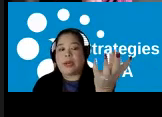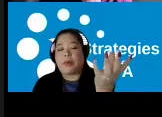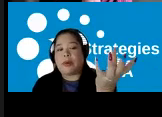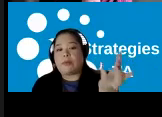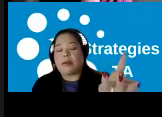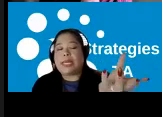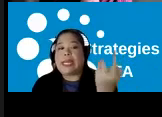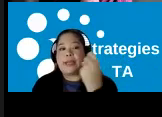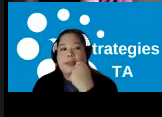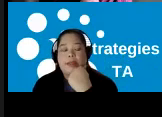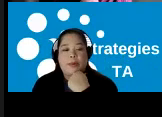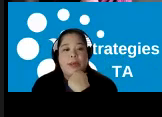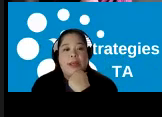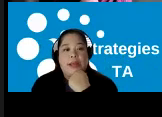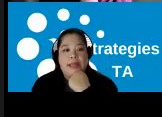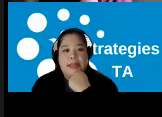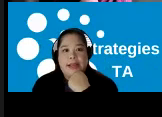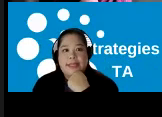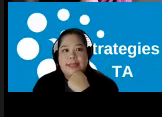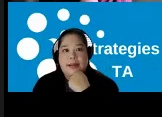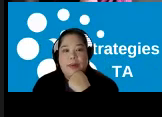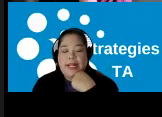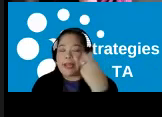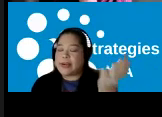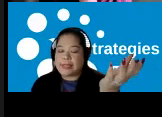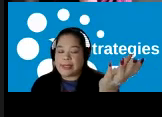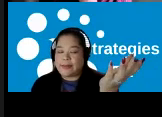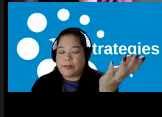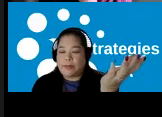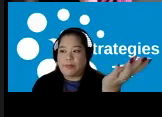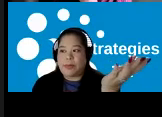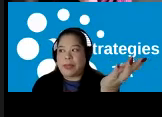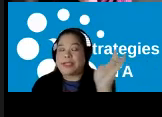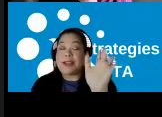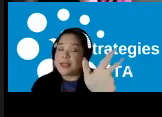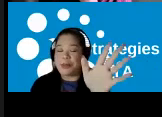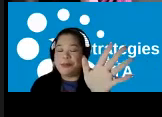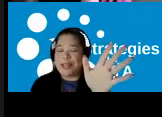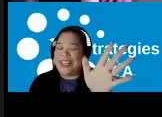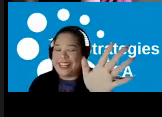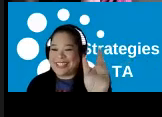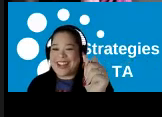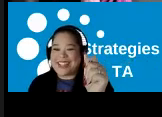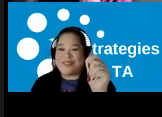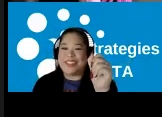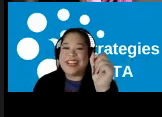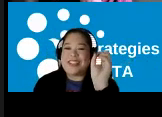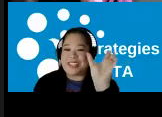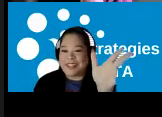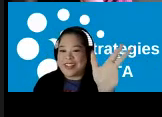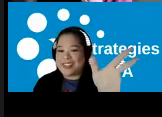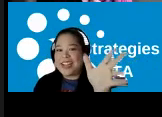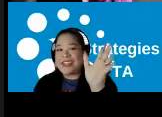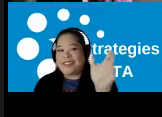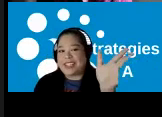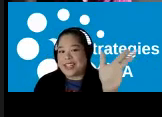clothes that were not clean. And so I think that's right there is it's not simple. It's not simple, especially